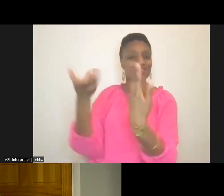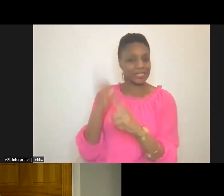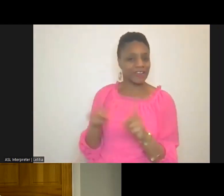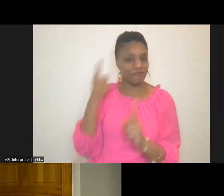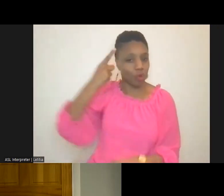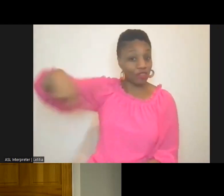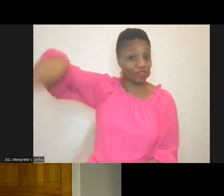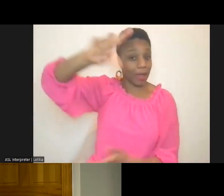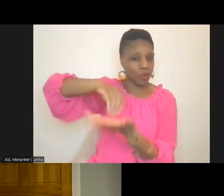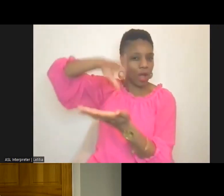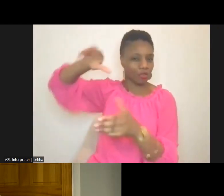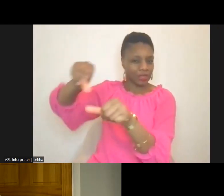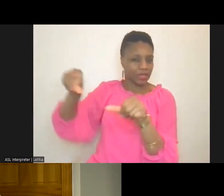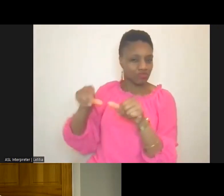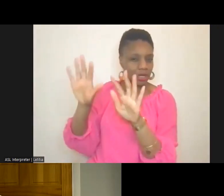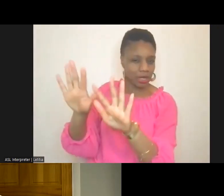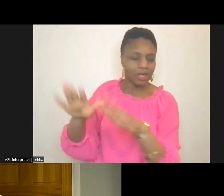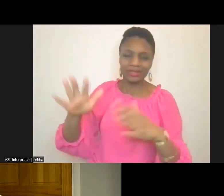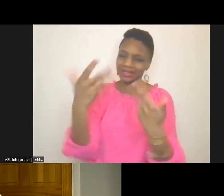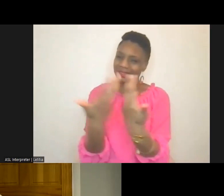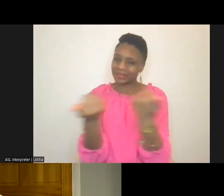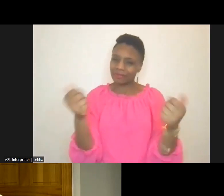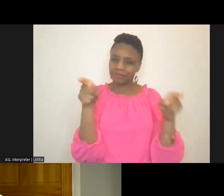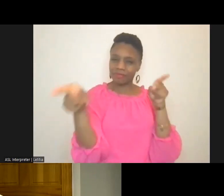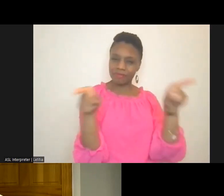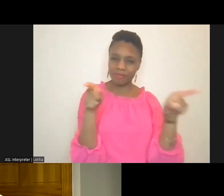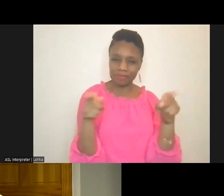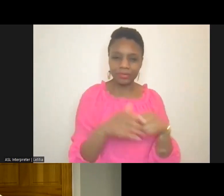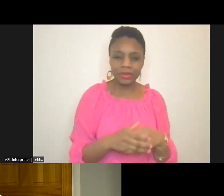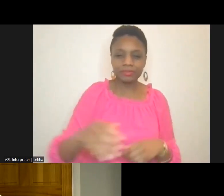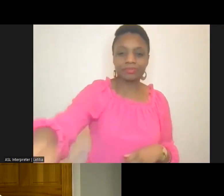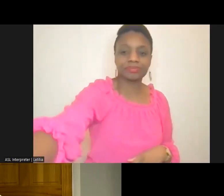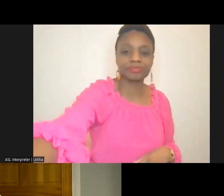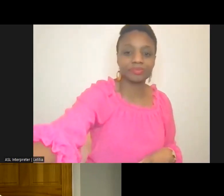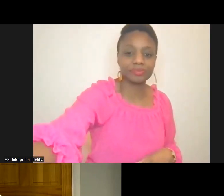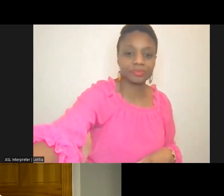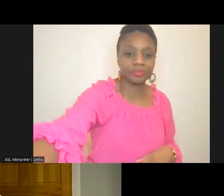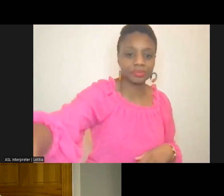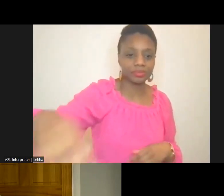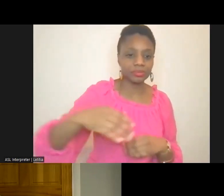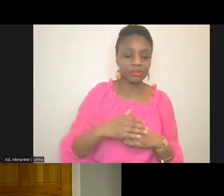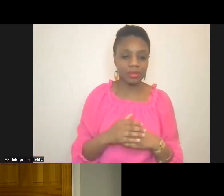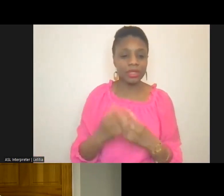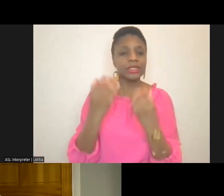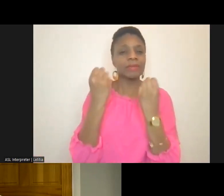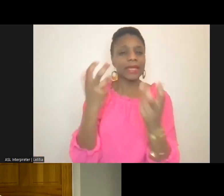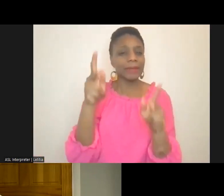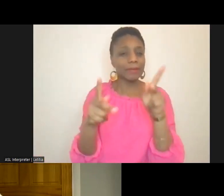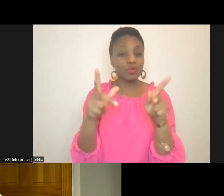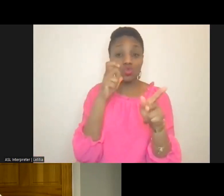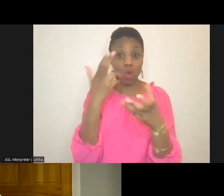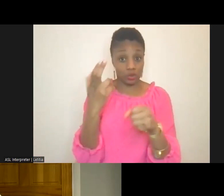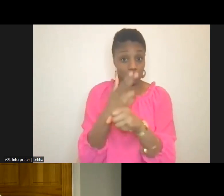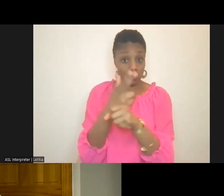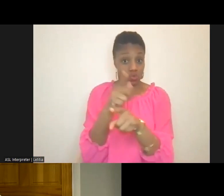for them. So I just want, there's a lot of people out there that want to use this committee, in my